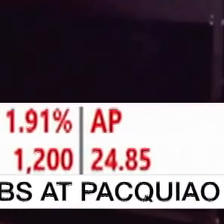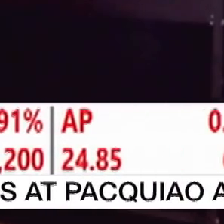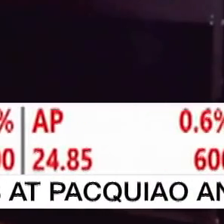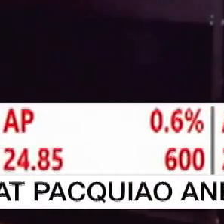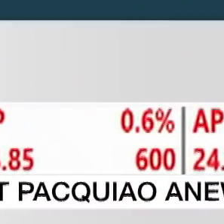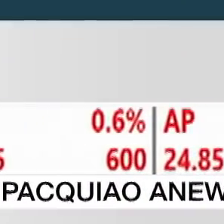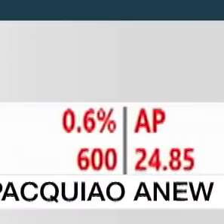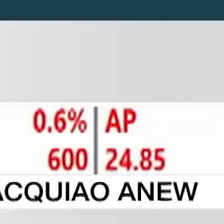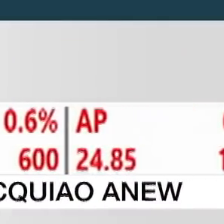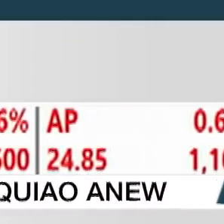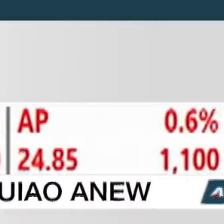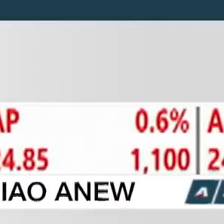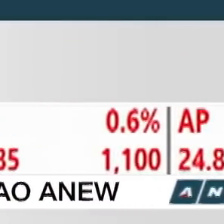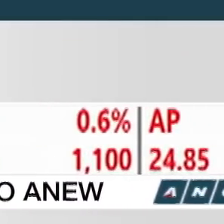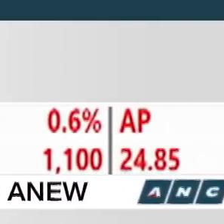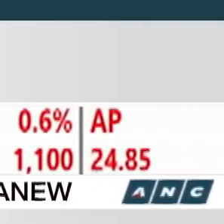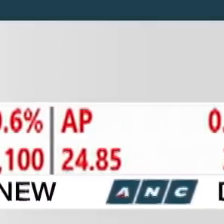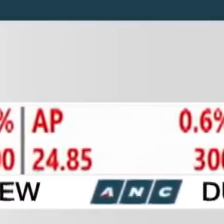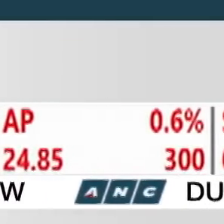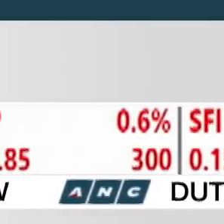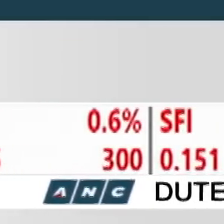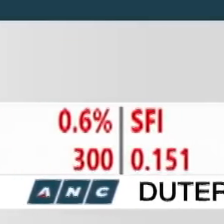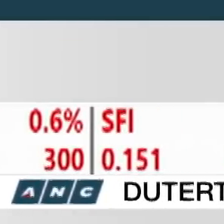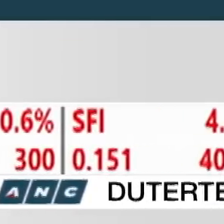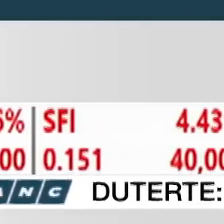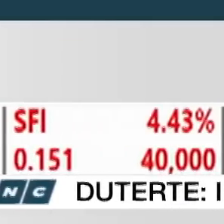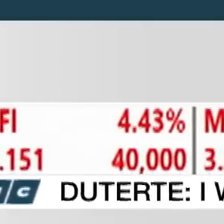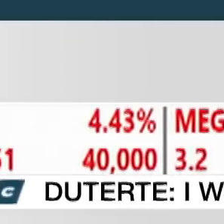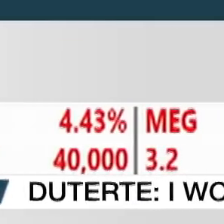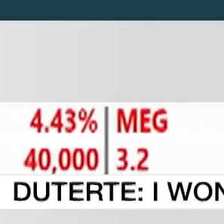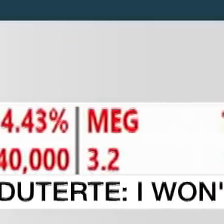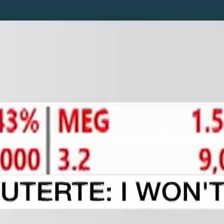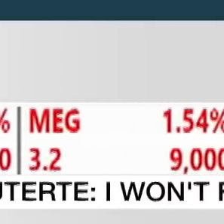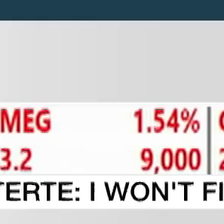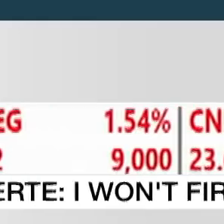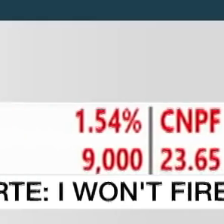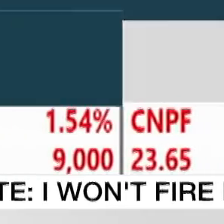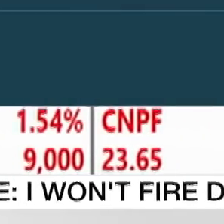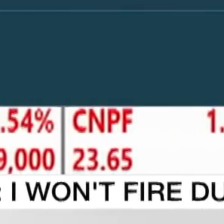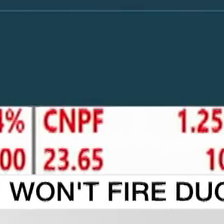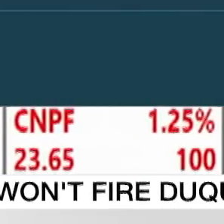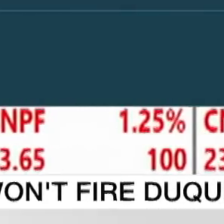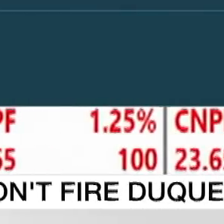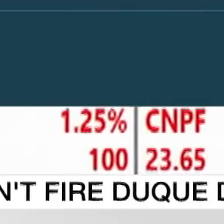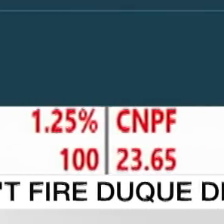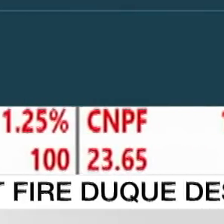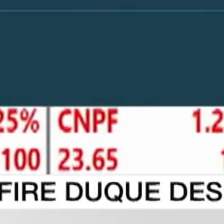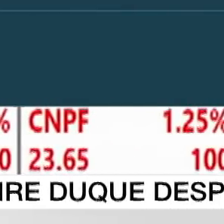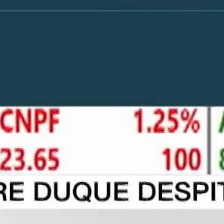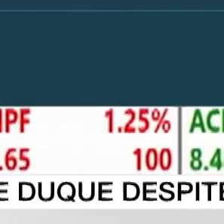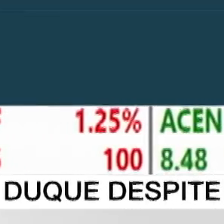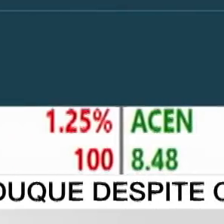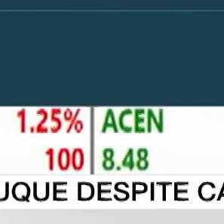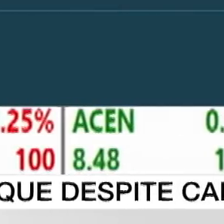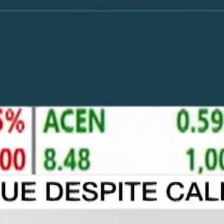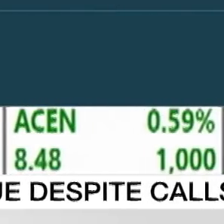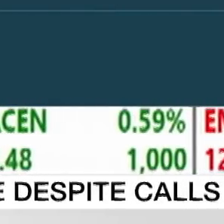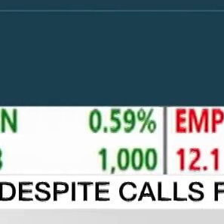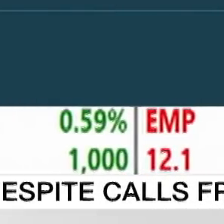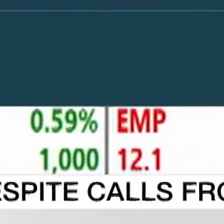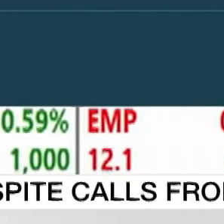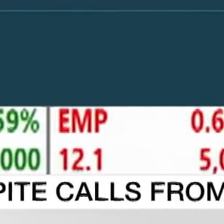thanks for joining us today. Good afternoon, Ma'am Karen, and to all our listeners and viewers. Thank you for having